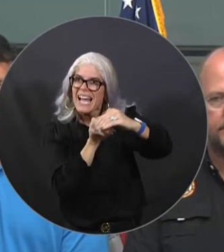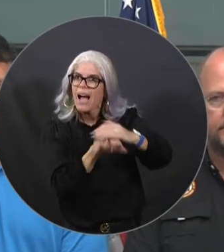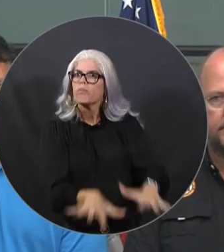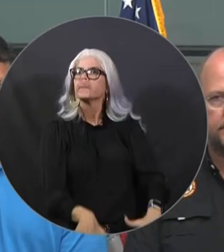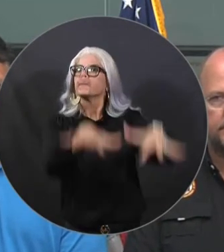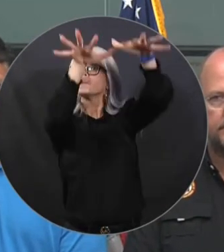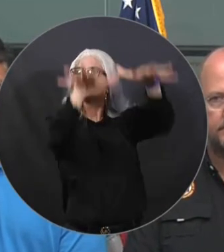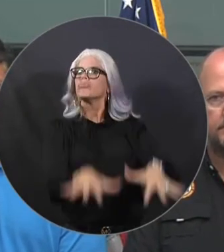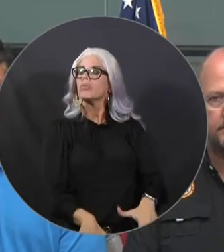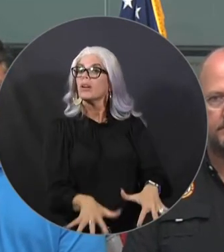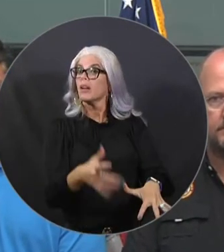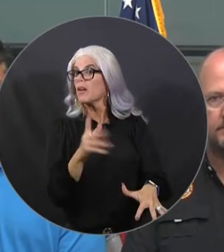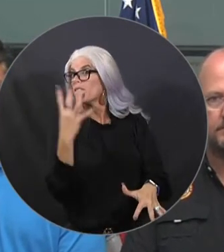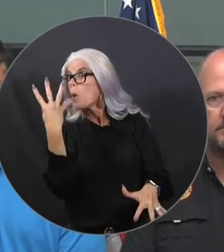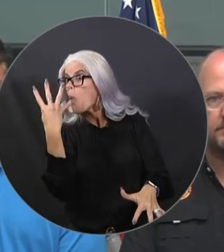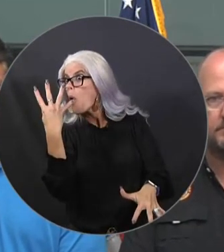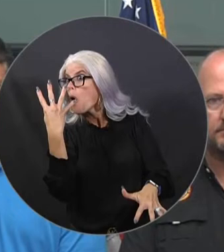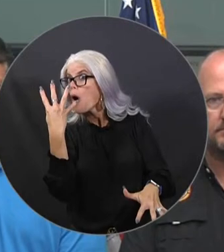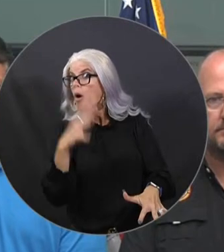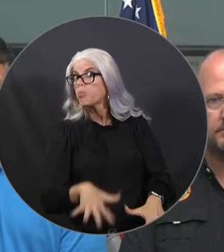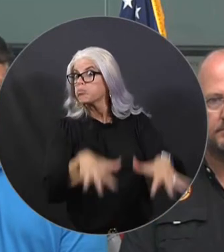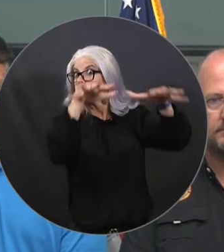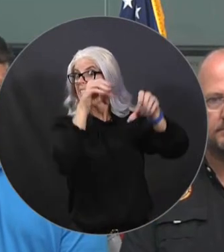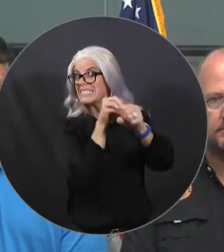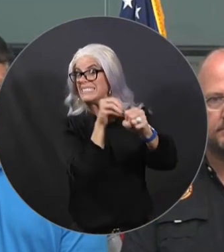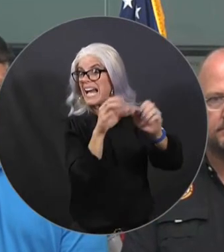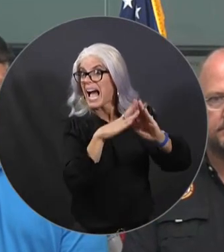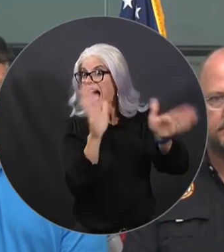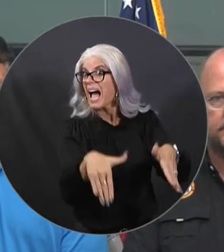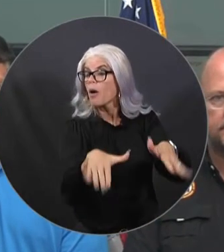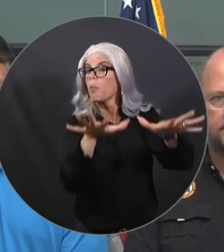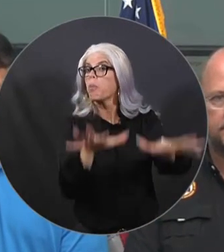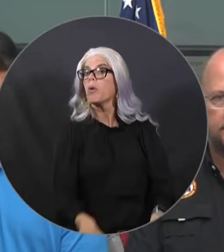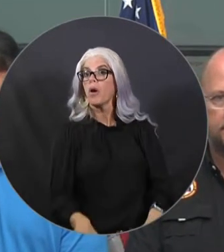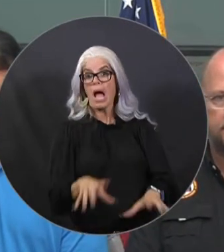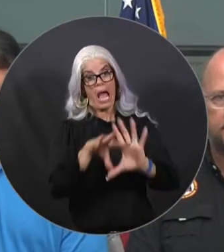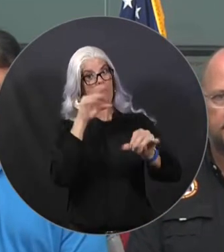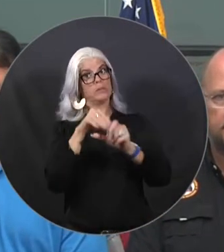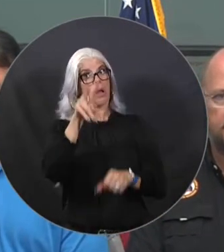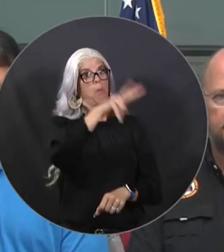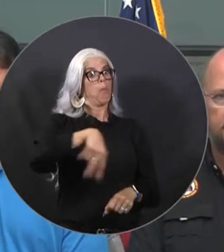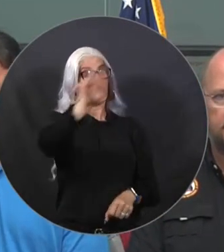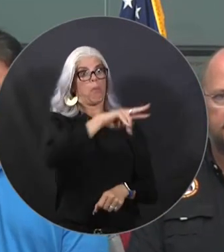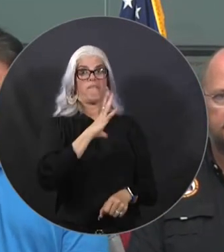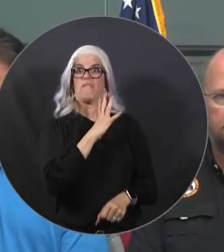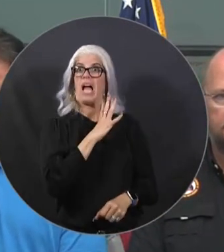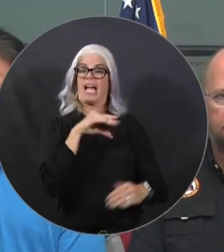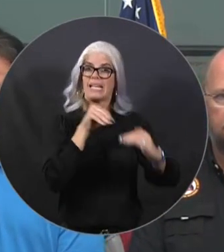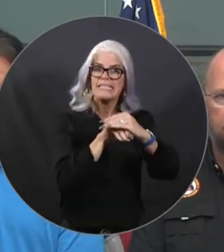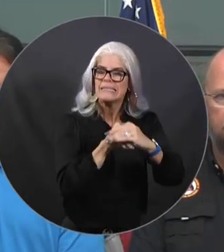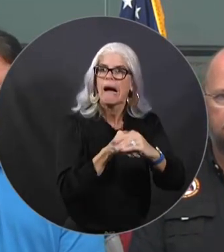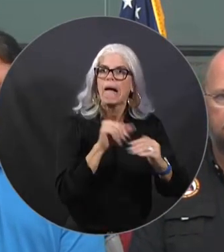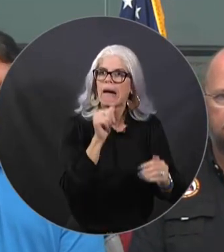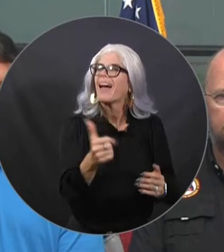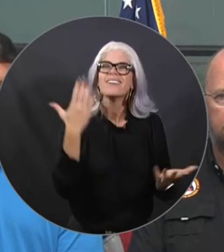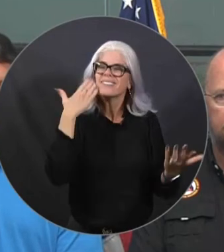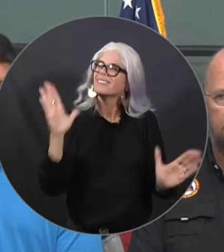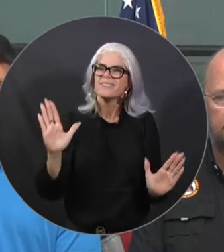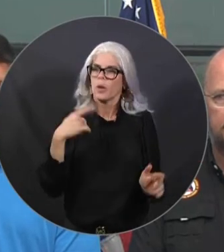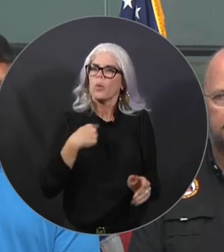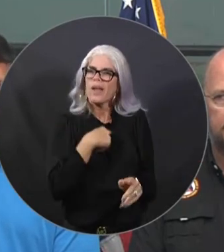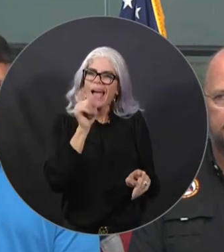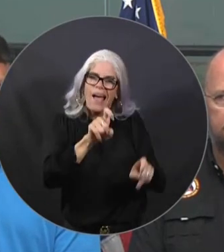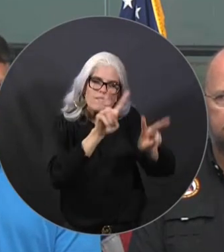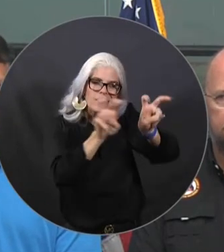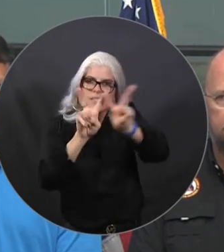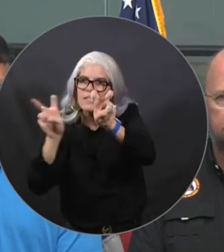And so that will all be things, I think, that people will determine as the days go on. But I think the folks in Lee, are prepared